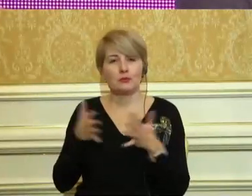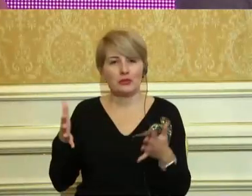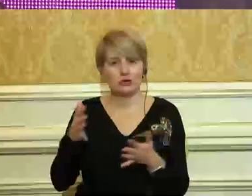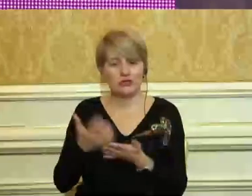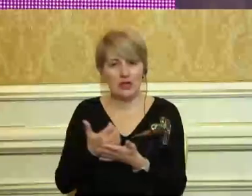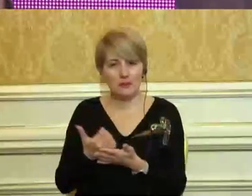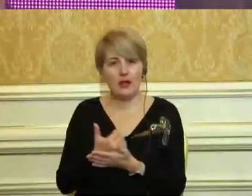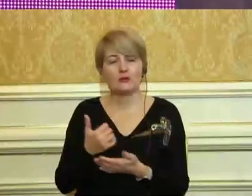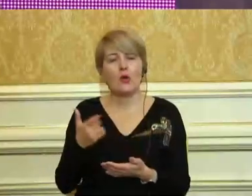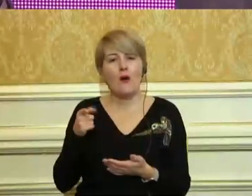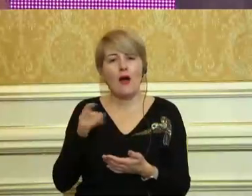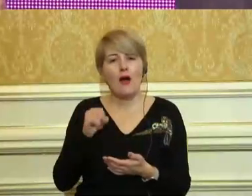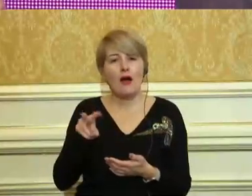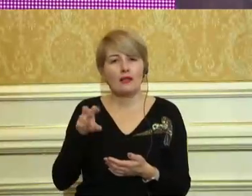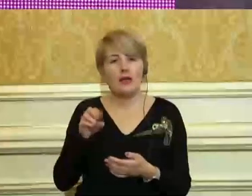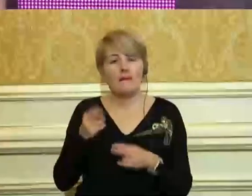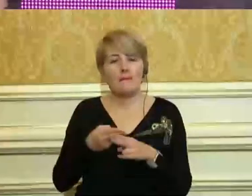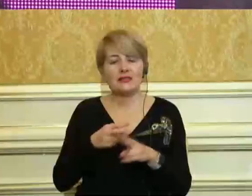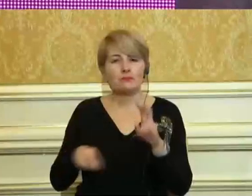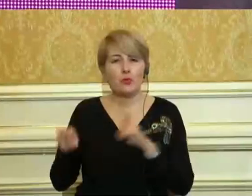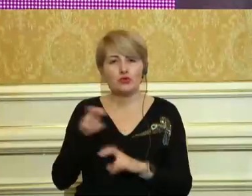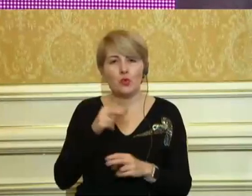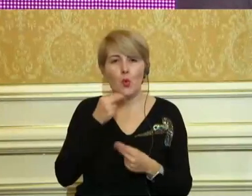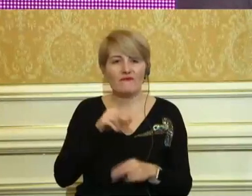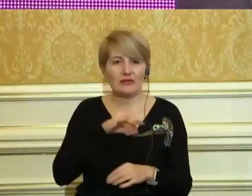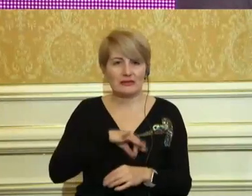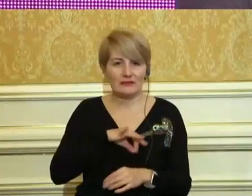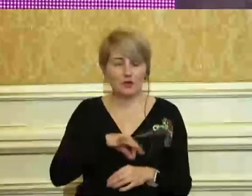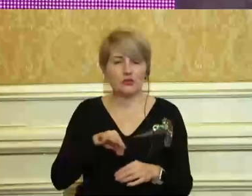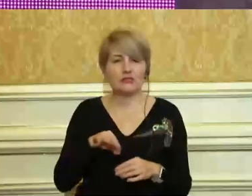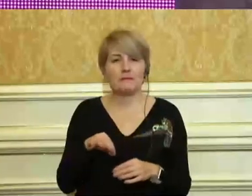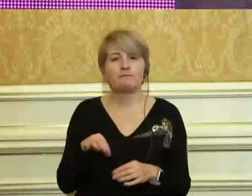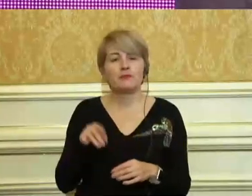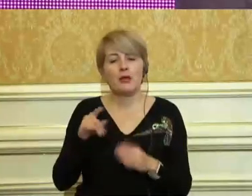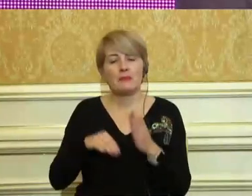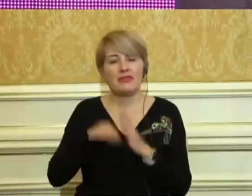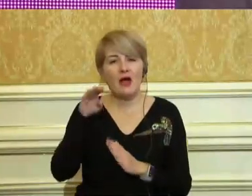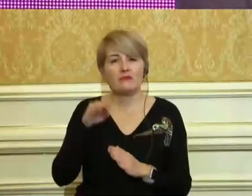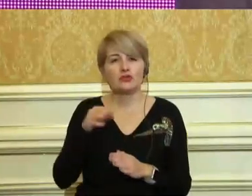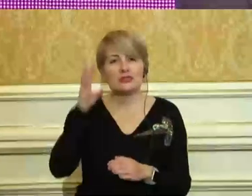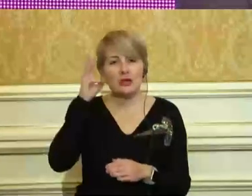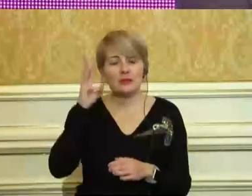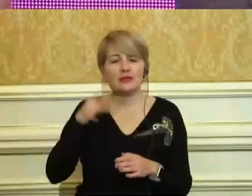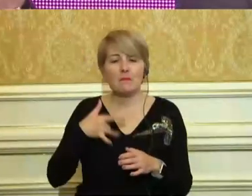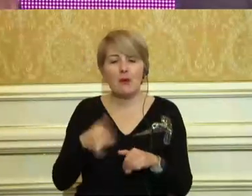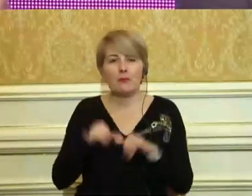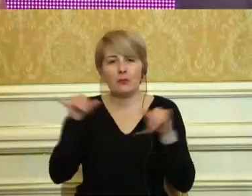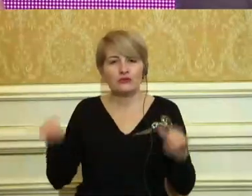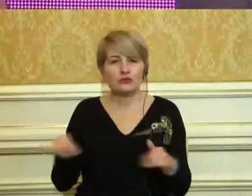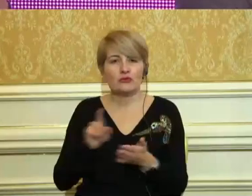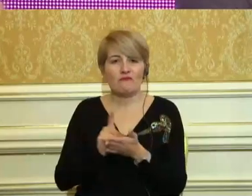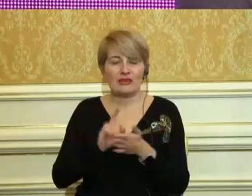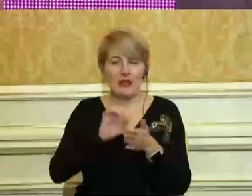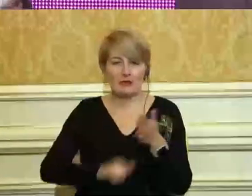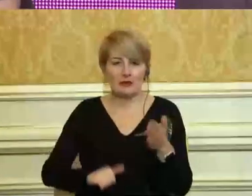majority women. So, yeah, we have to find the efficiency and efficient things. So, we'll just to rise up the salaries,